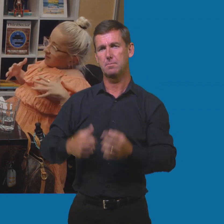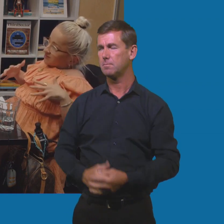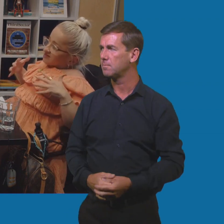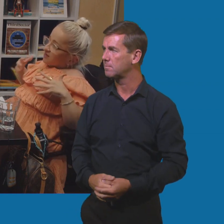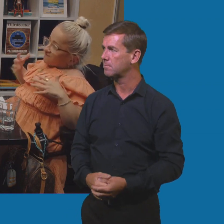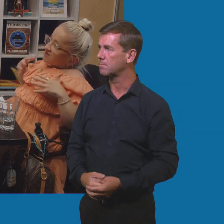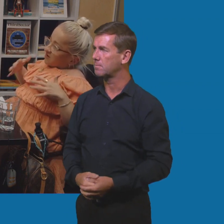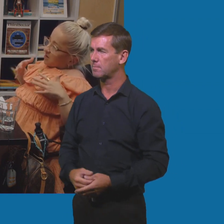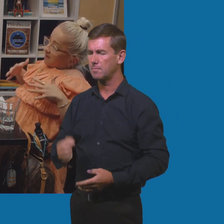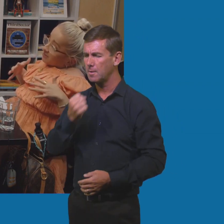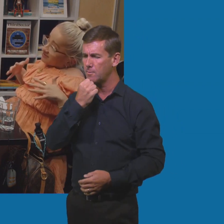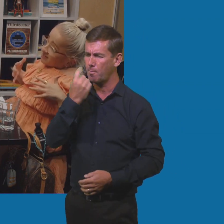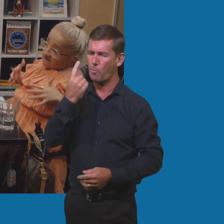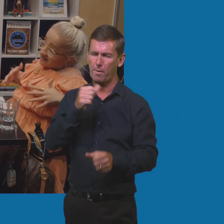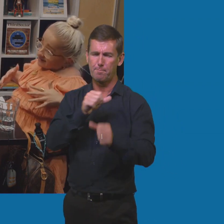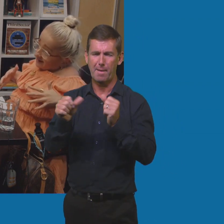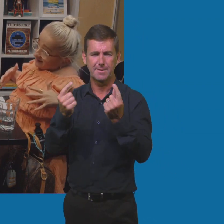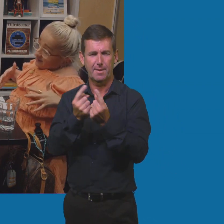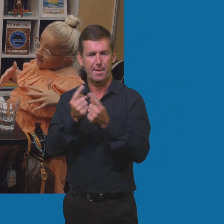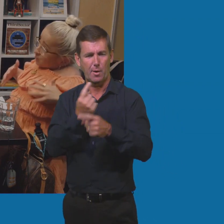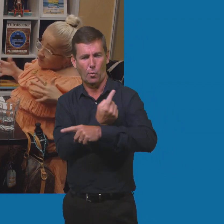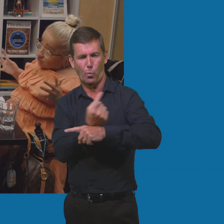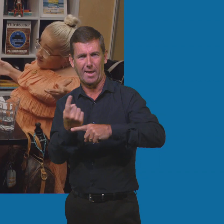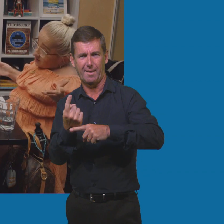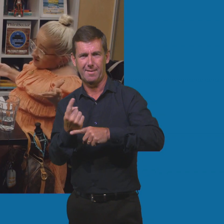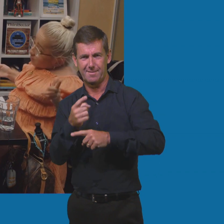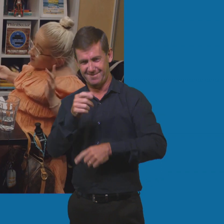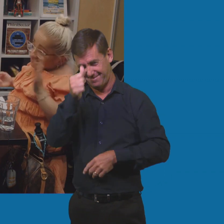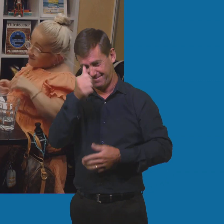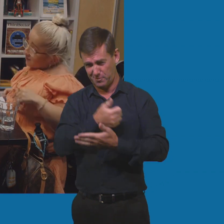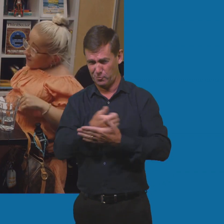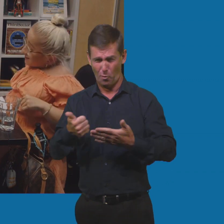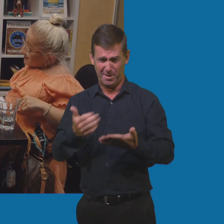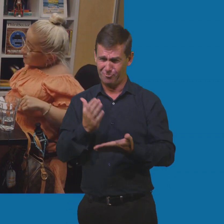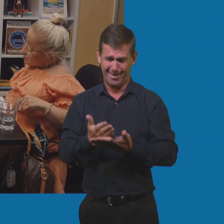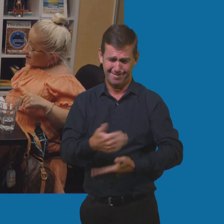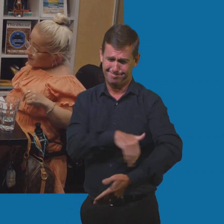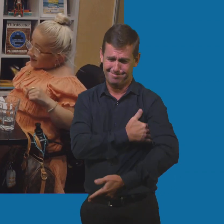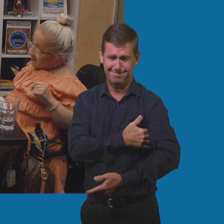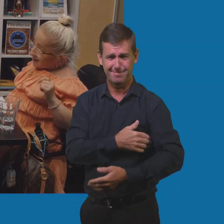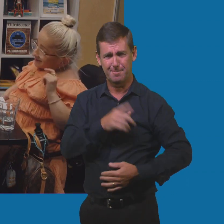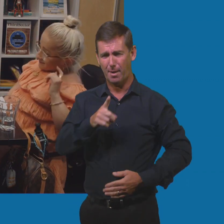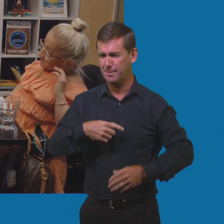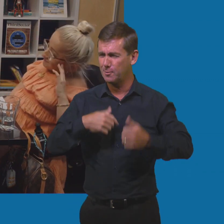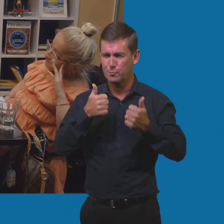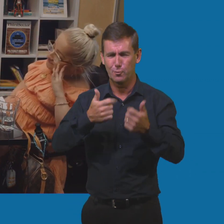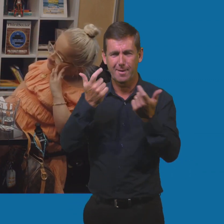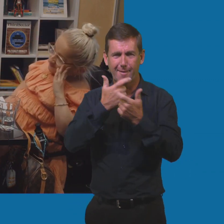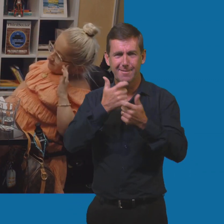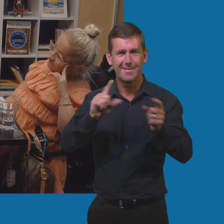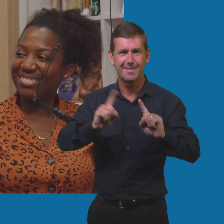of the week? Because this is my favourite part, because let's face it, they're normally useless, but we can have a good giggle anyway.